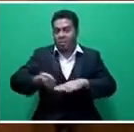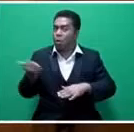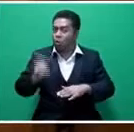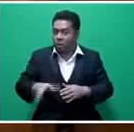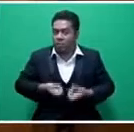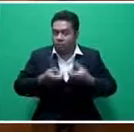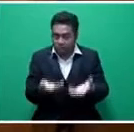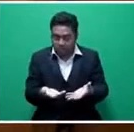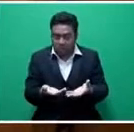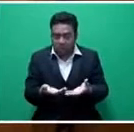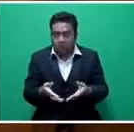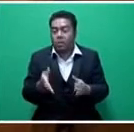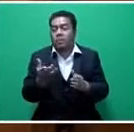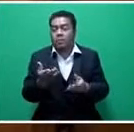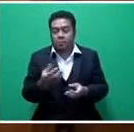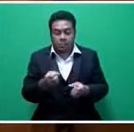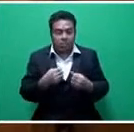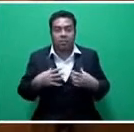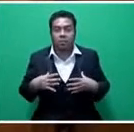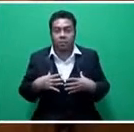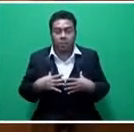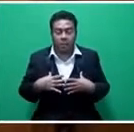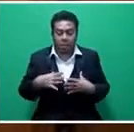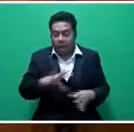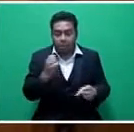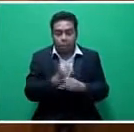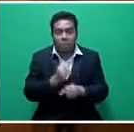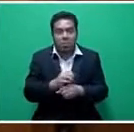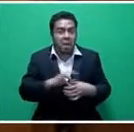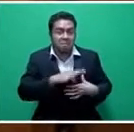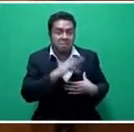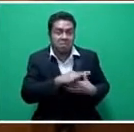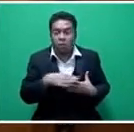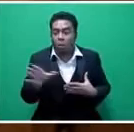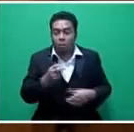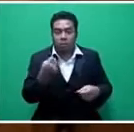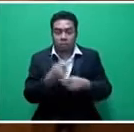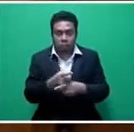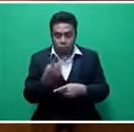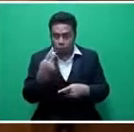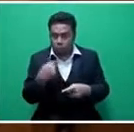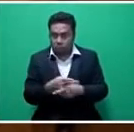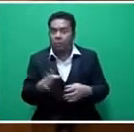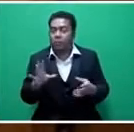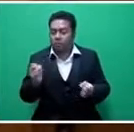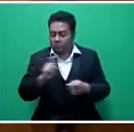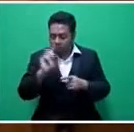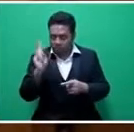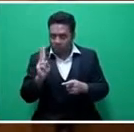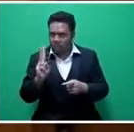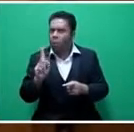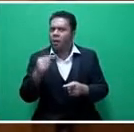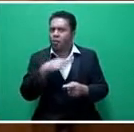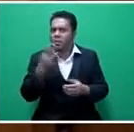families affected by COVID-19 in the form of unemployment benefit every fortnight. And again, it has been mentioned in the House that 100